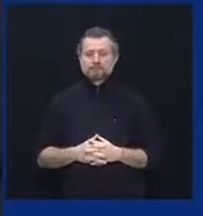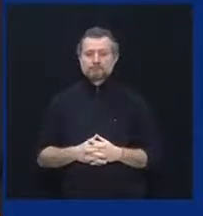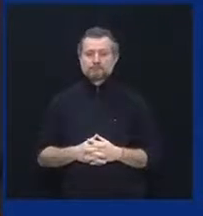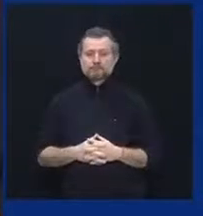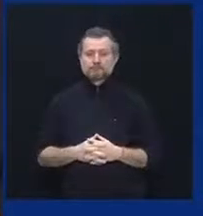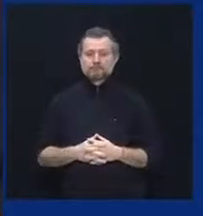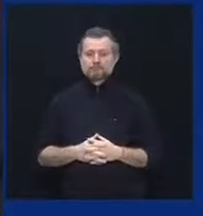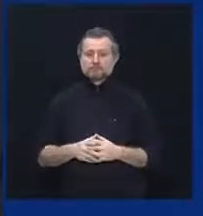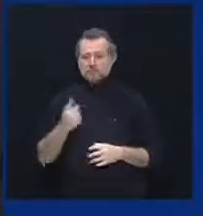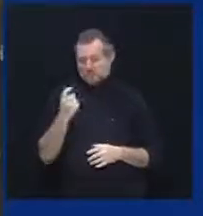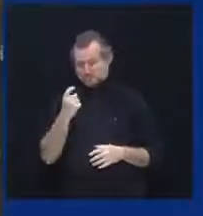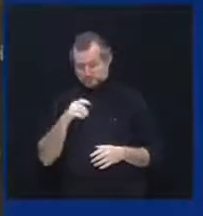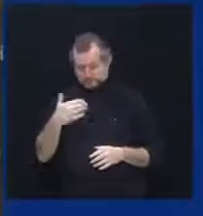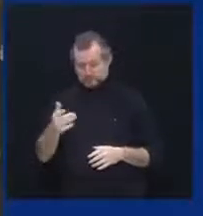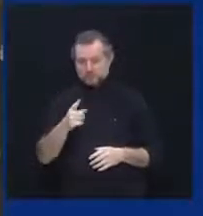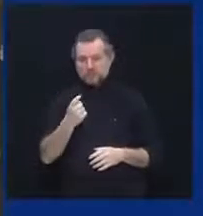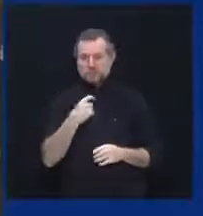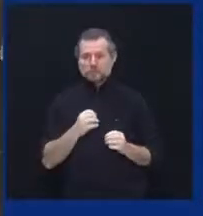One more question.